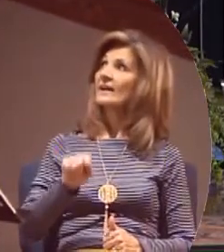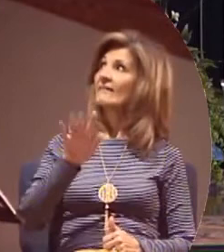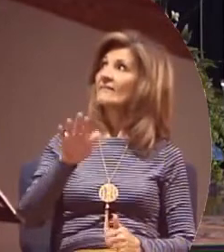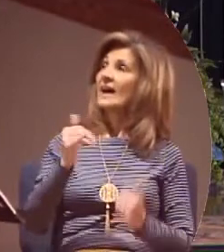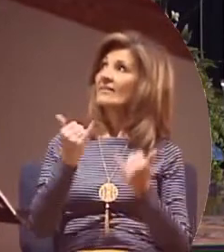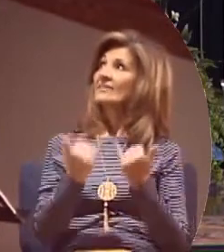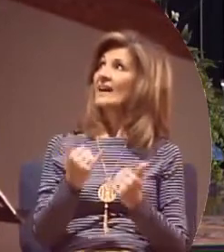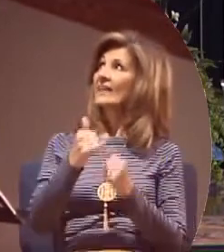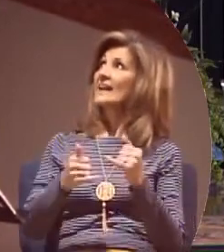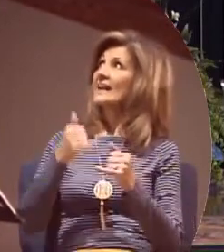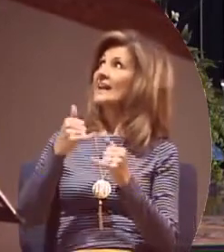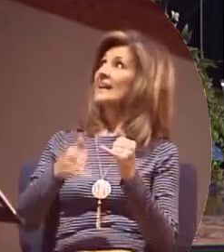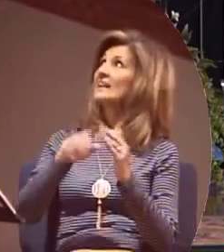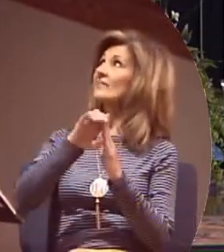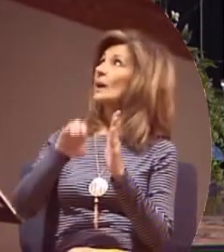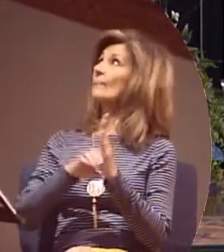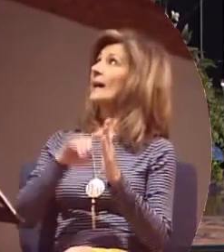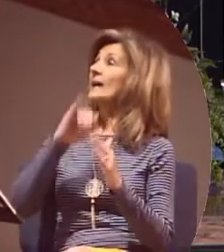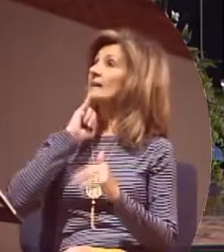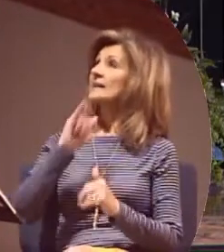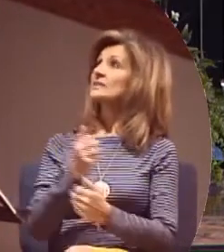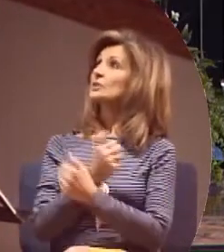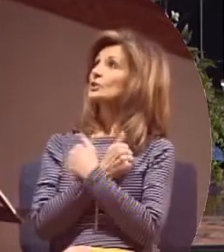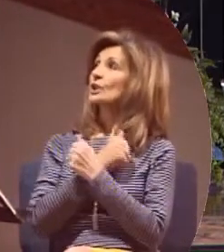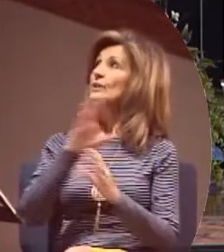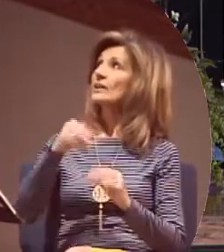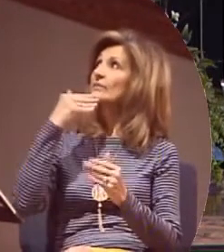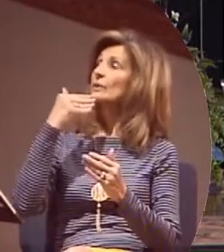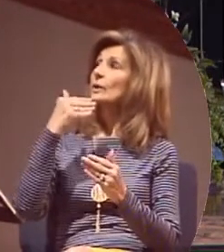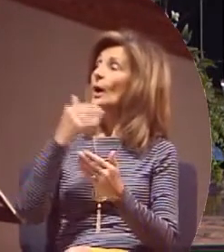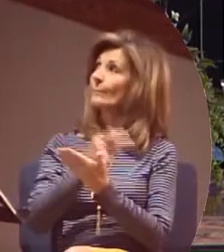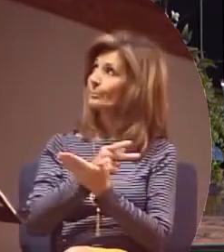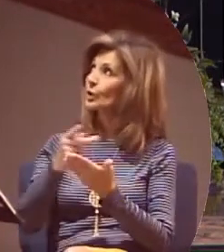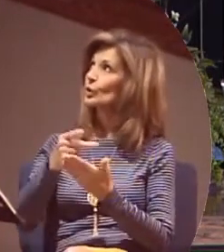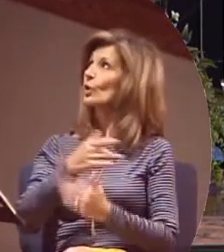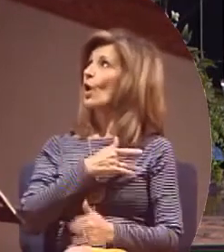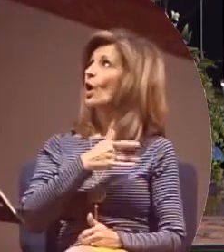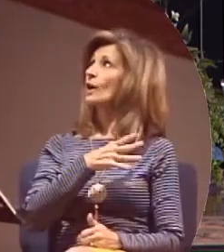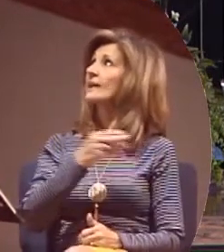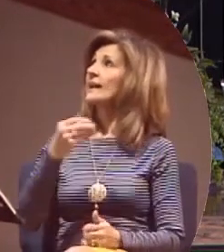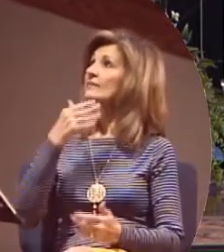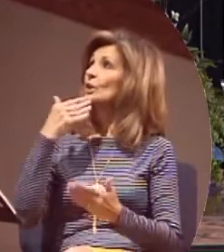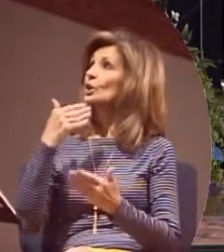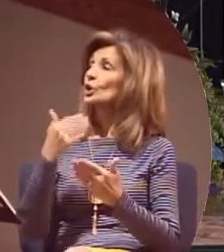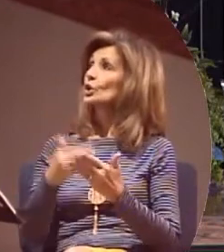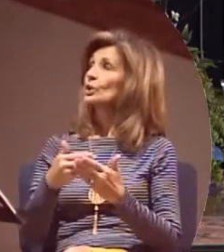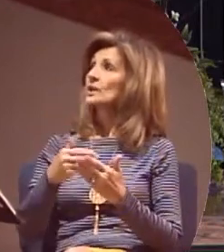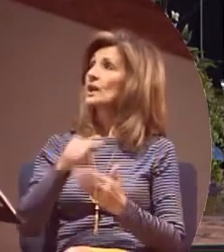charity or love out of a pure heart and of a good conscience and of a faith